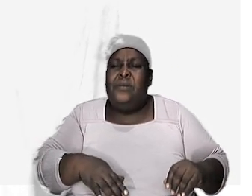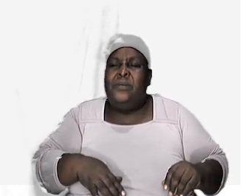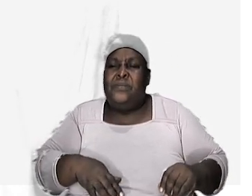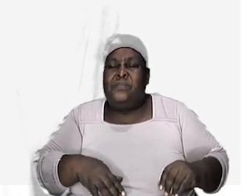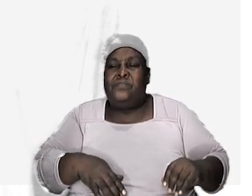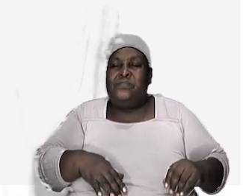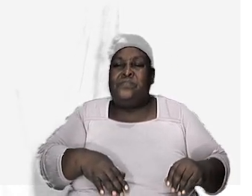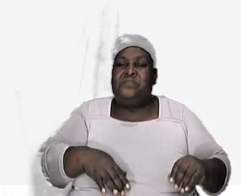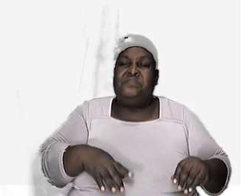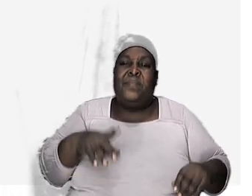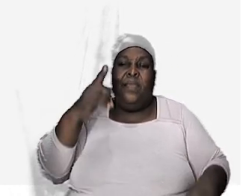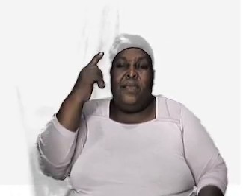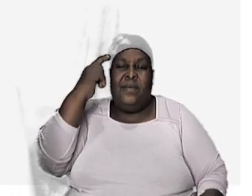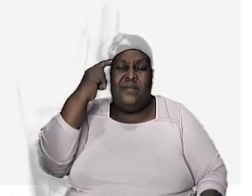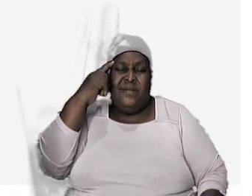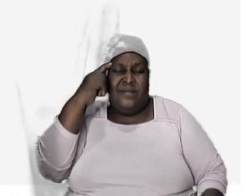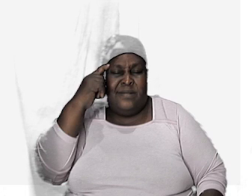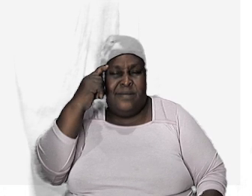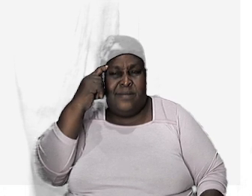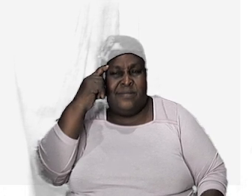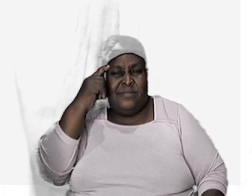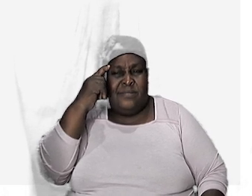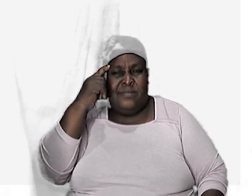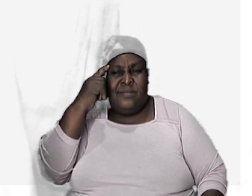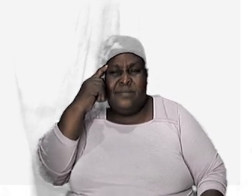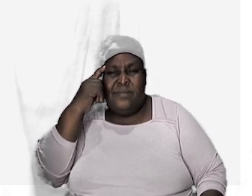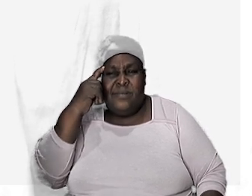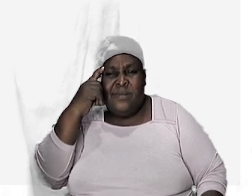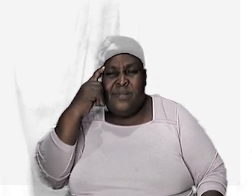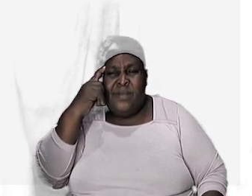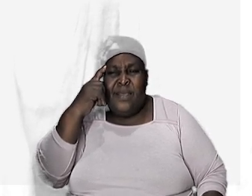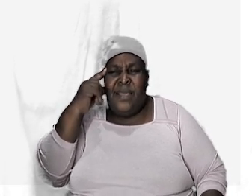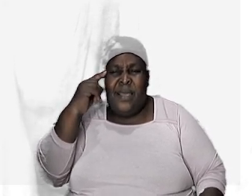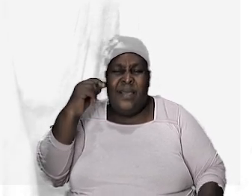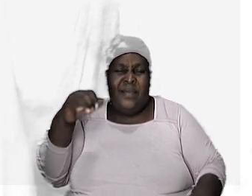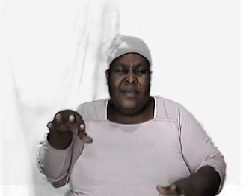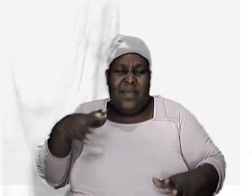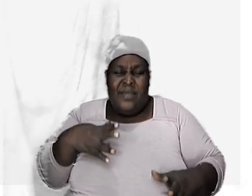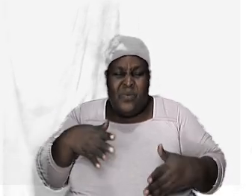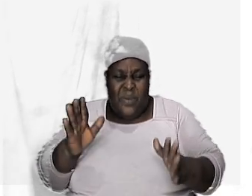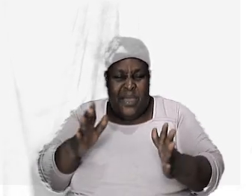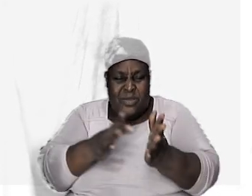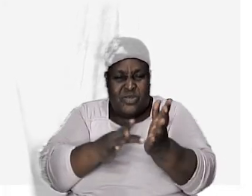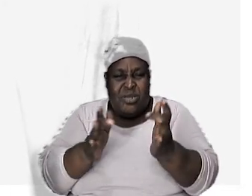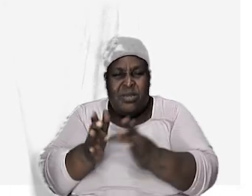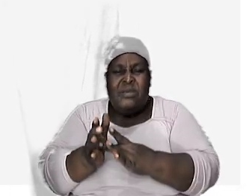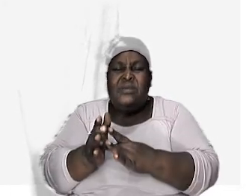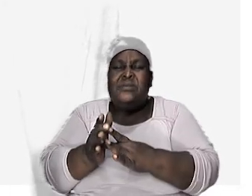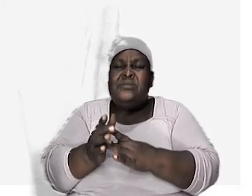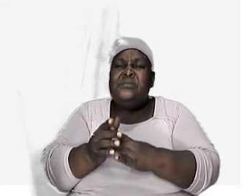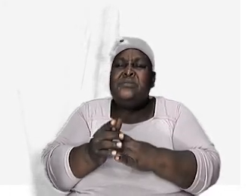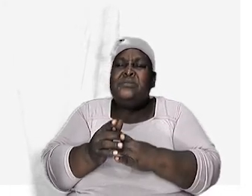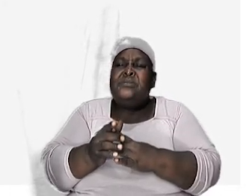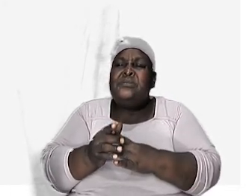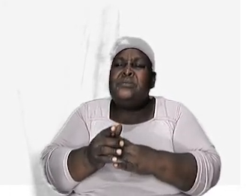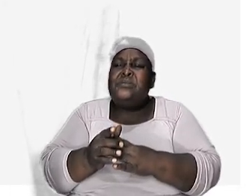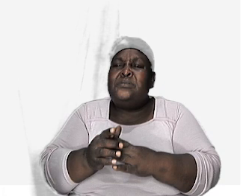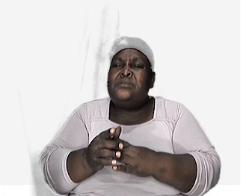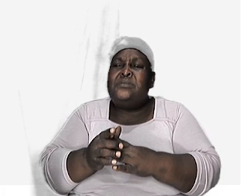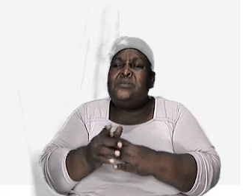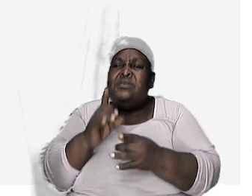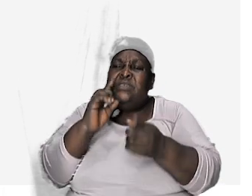says, as I thought about the approach that Jesus used with this woman, I realized that